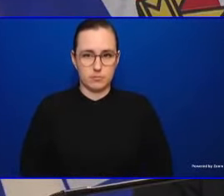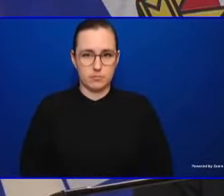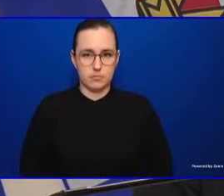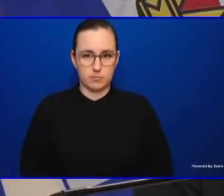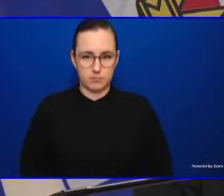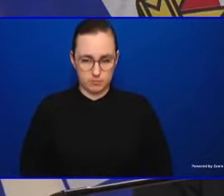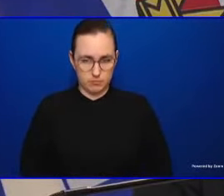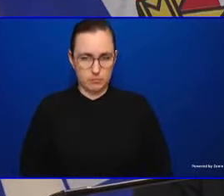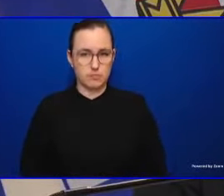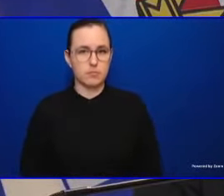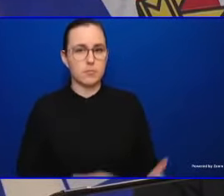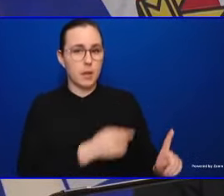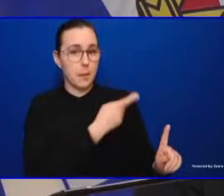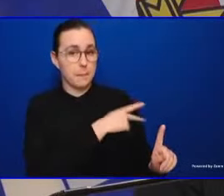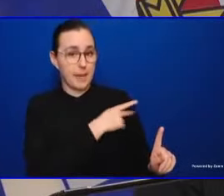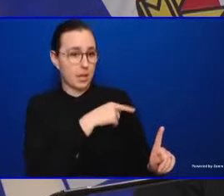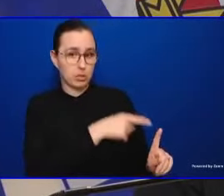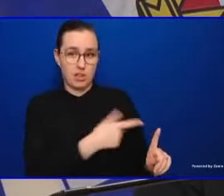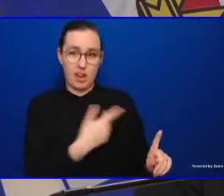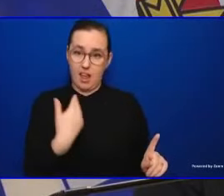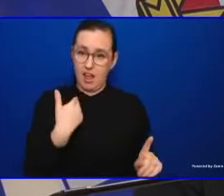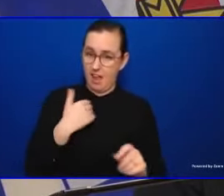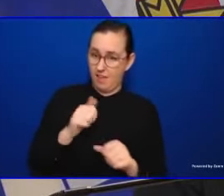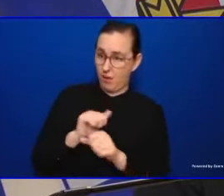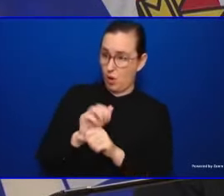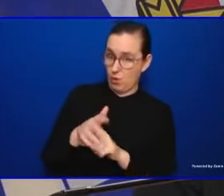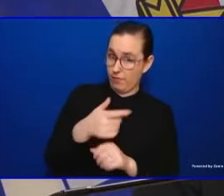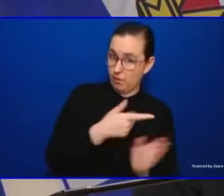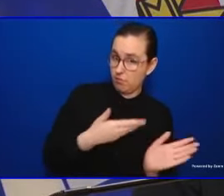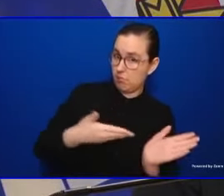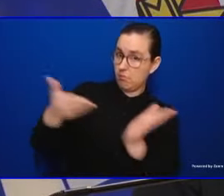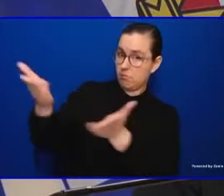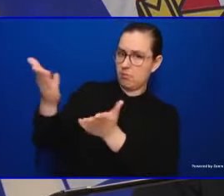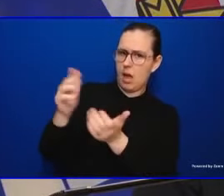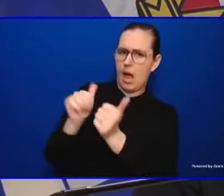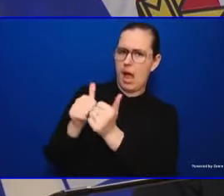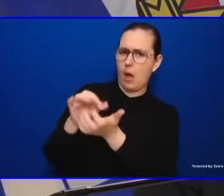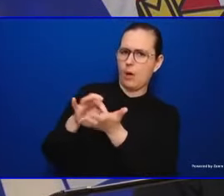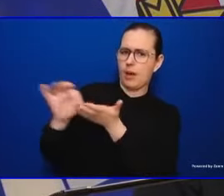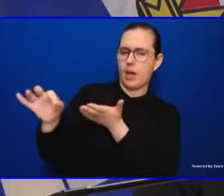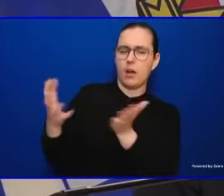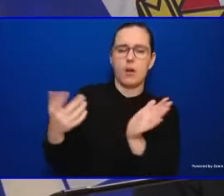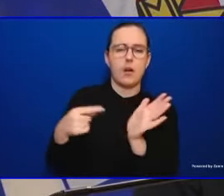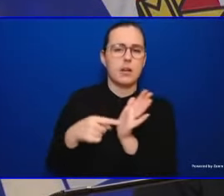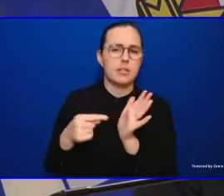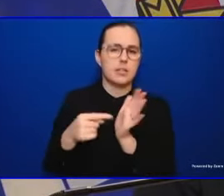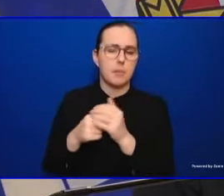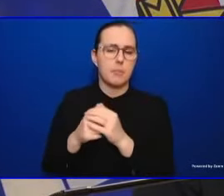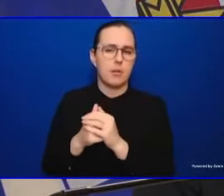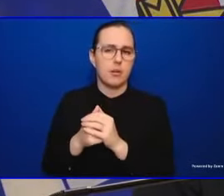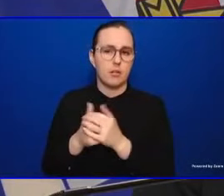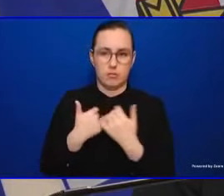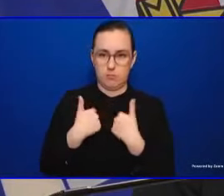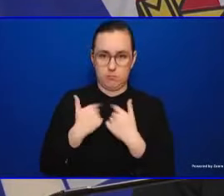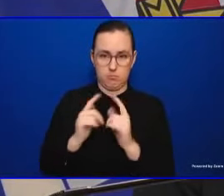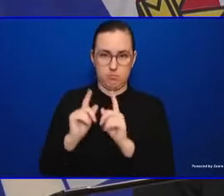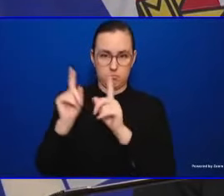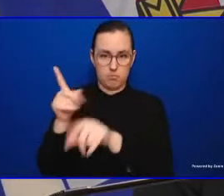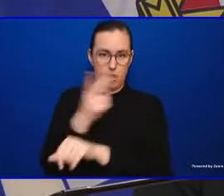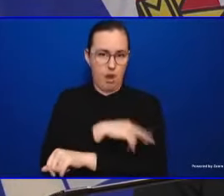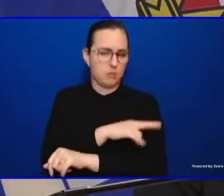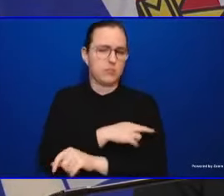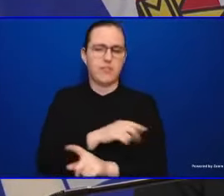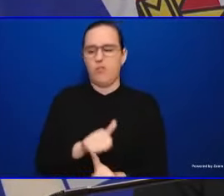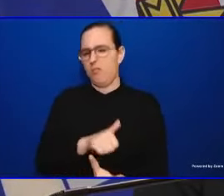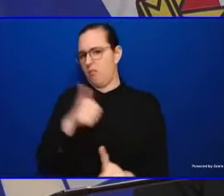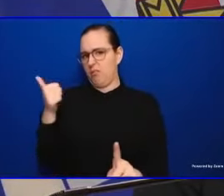patients? If a person goes to the hospital for non-COVID-related matters, let's say a car accident, they have broken bones, but in the